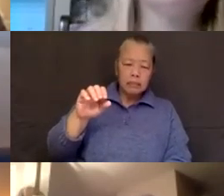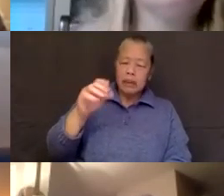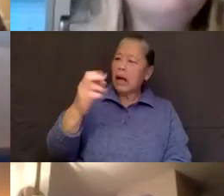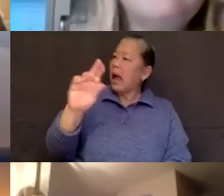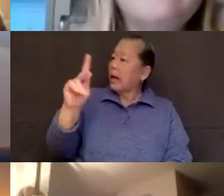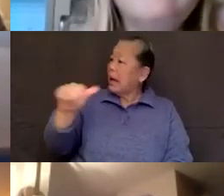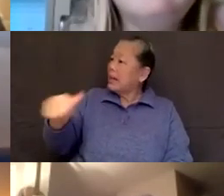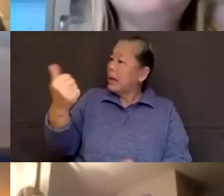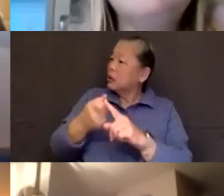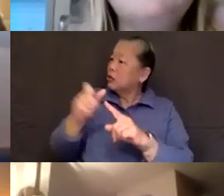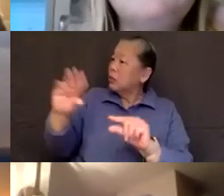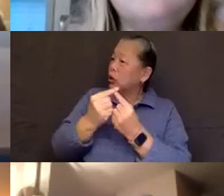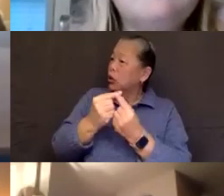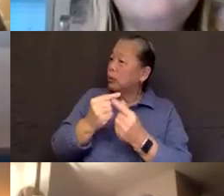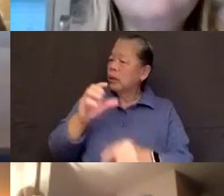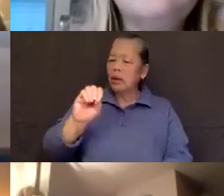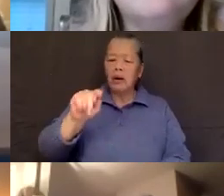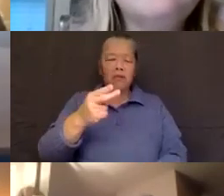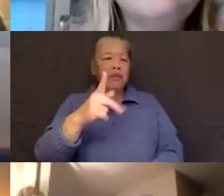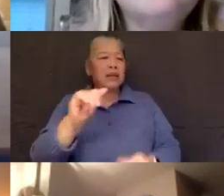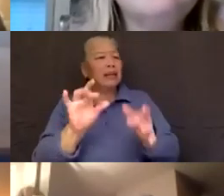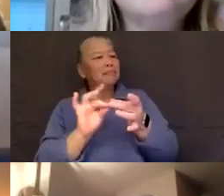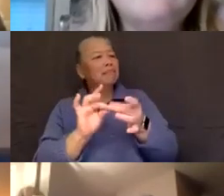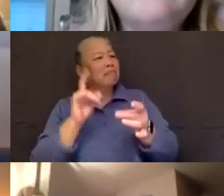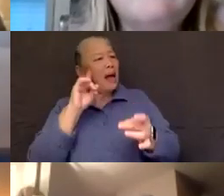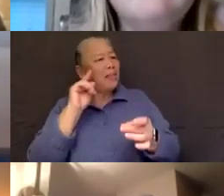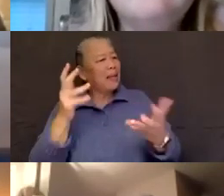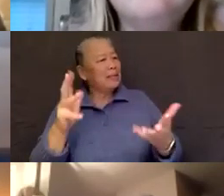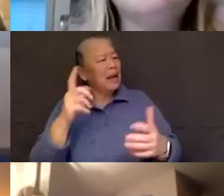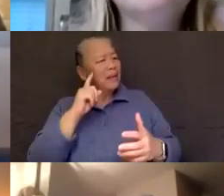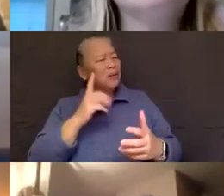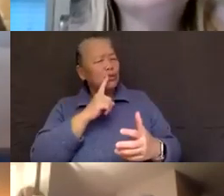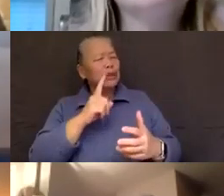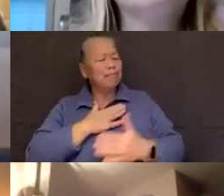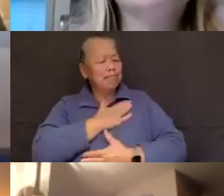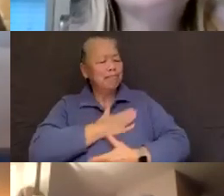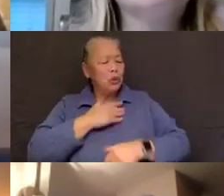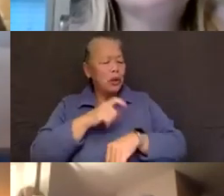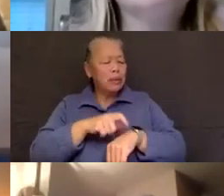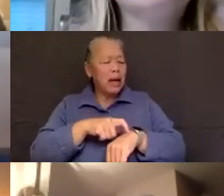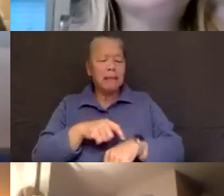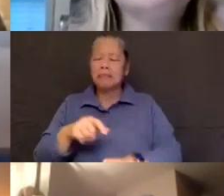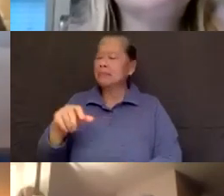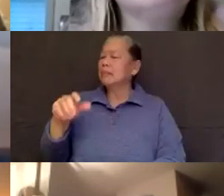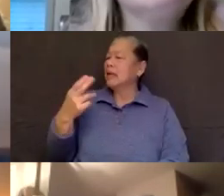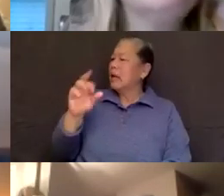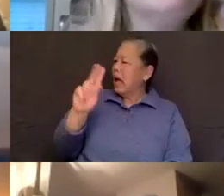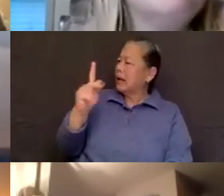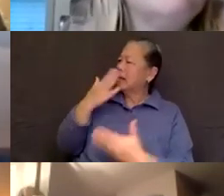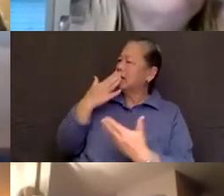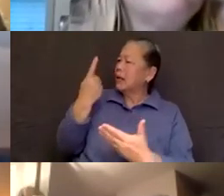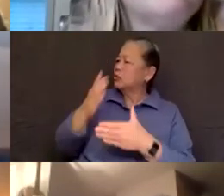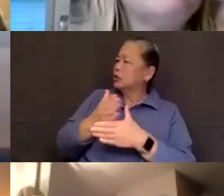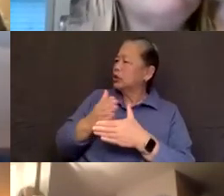No, I think that was it. It was a really enjoyable time. Thank you so much. Thank you for sharing with us. Jonathan, what about your